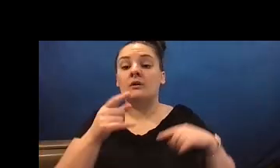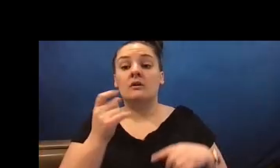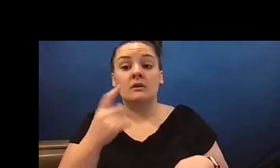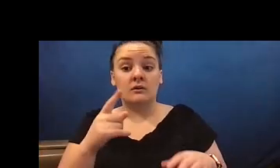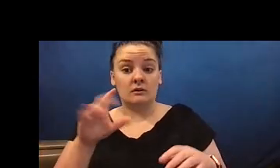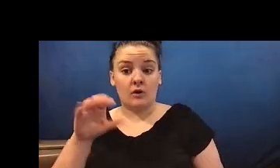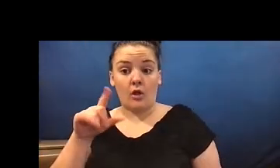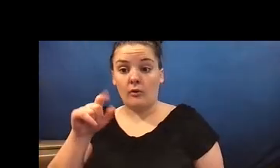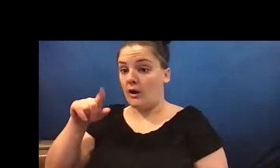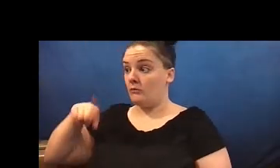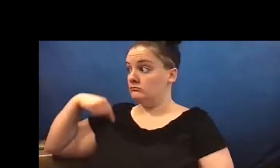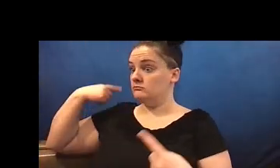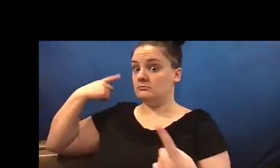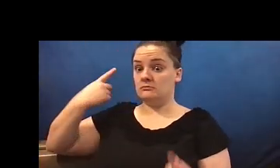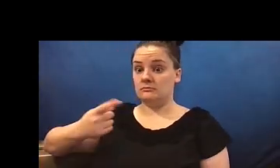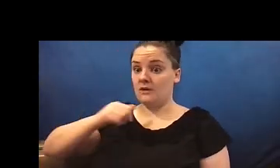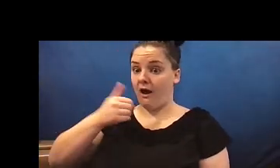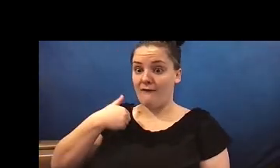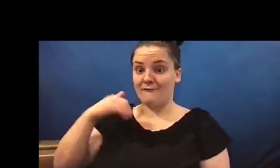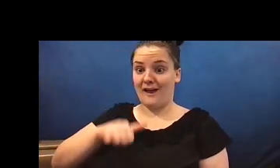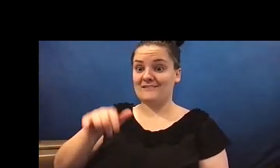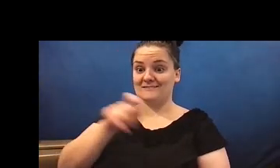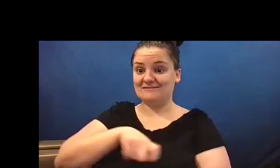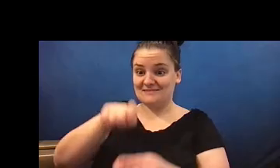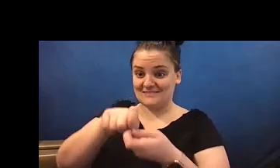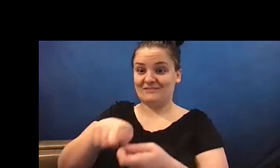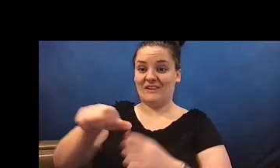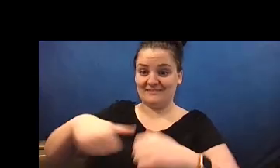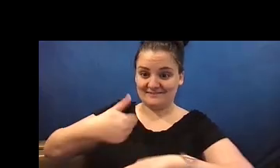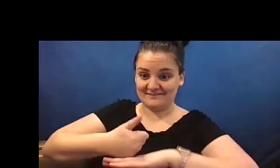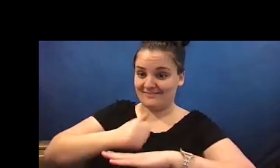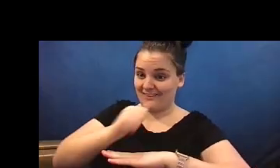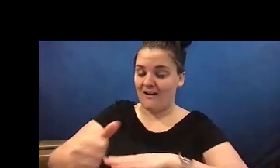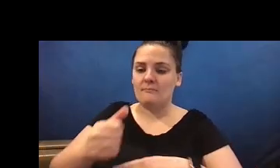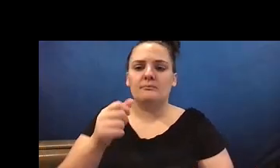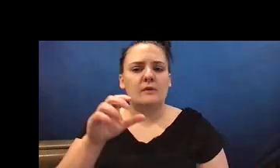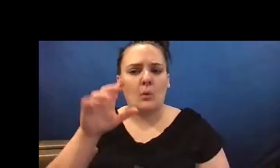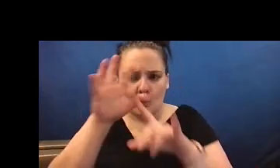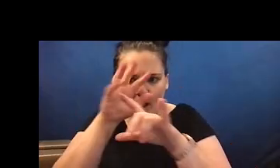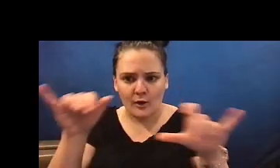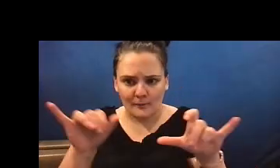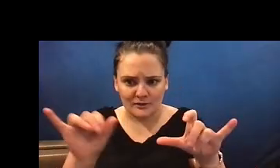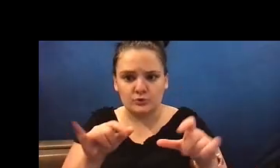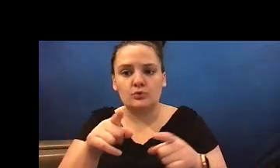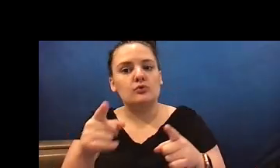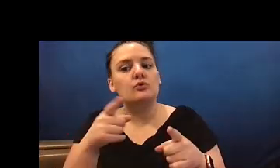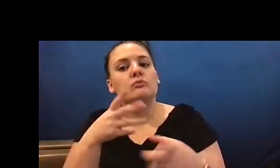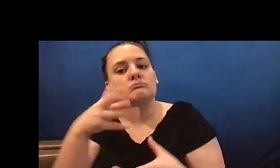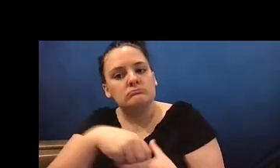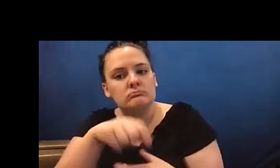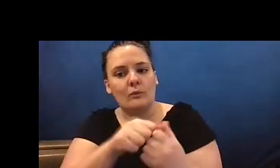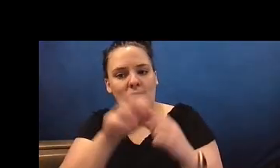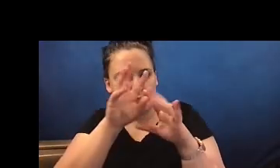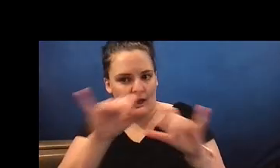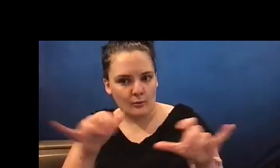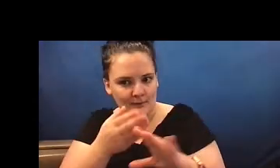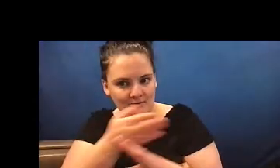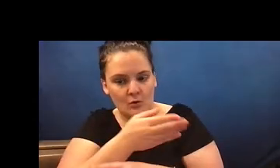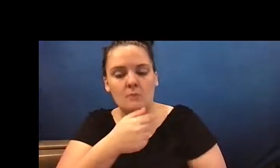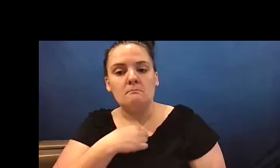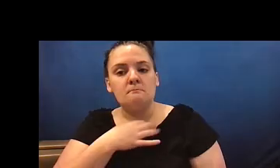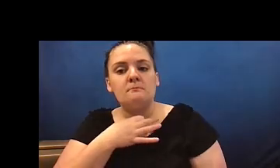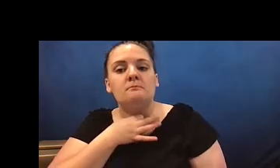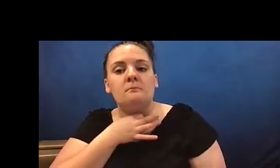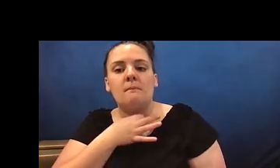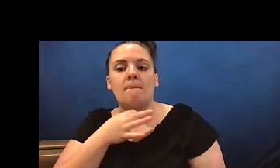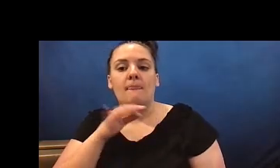nor has Wyoming. And Margot, you know that world down there. You had a health plan for a little while in Wyoming. It's something for us